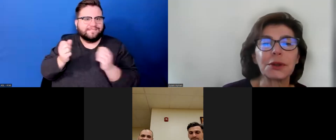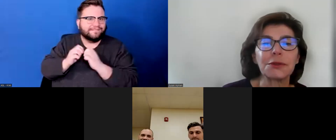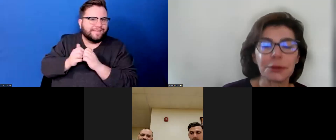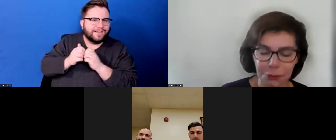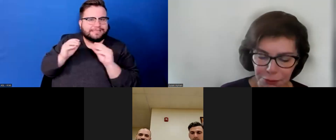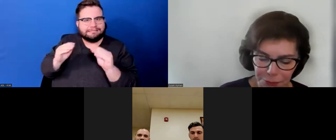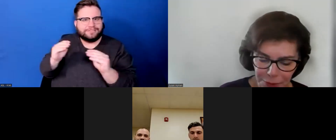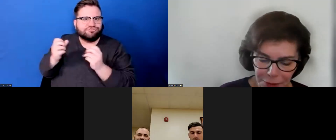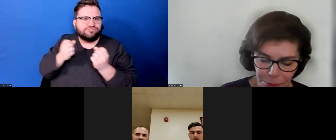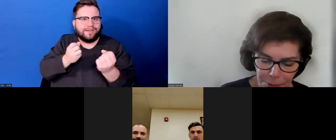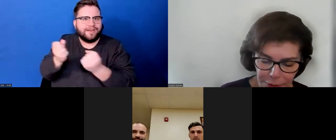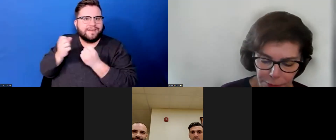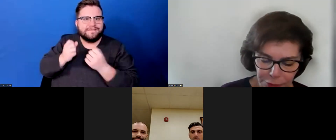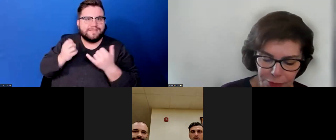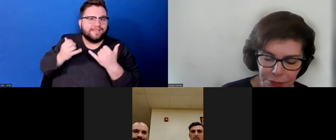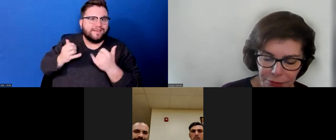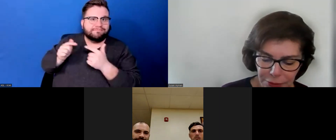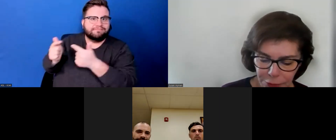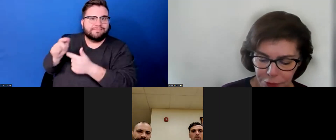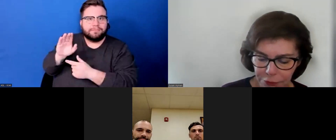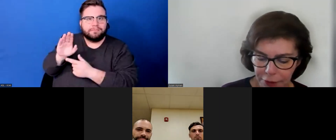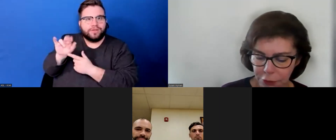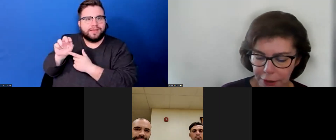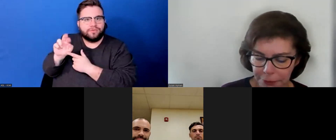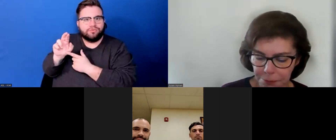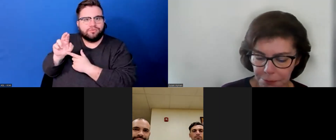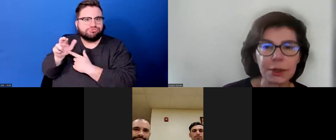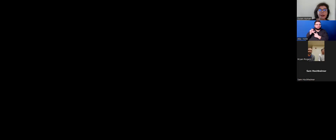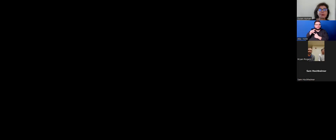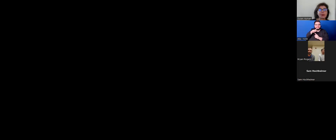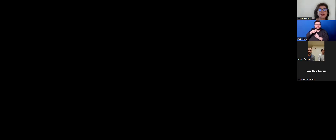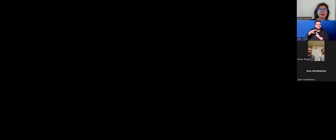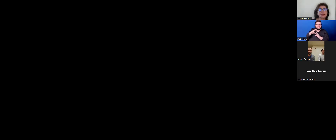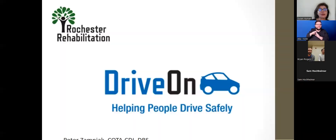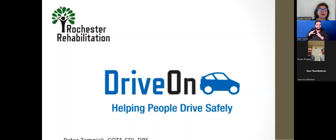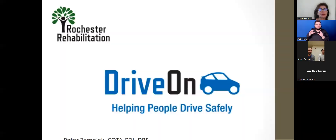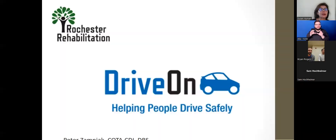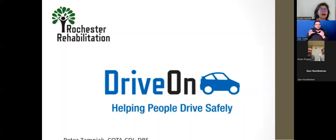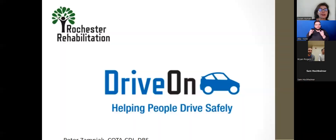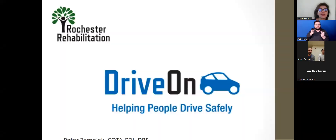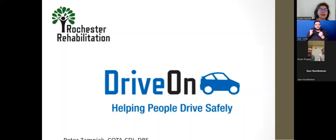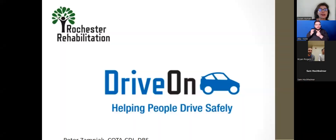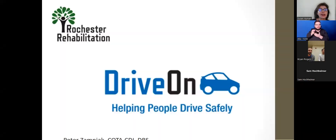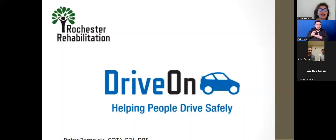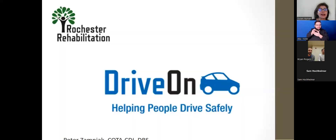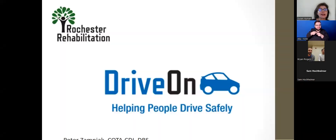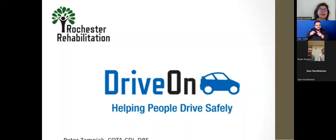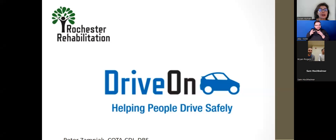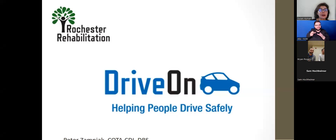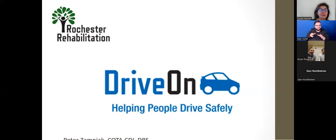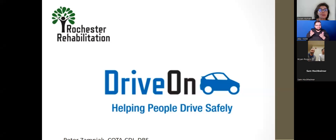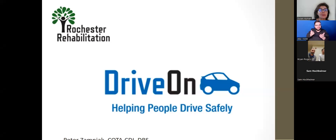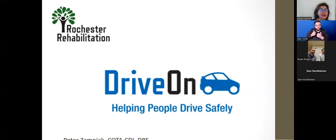With no further ado, Brian Rogers is a senior certified driving rehab specialist. He's here with colleagues,